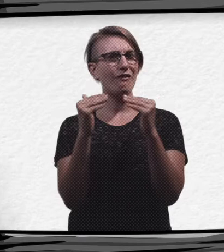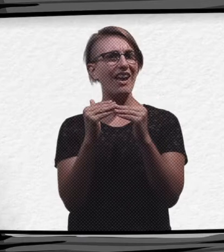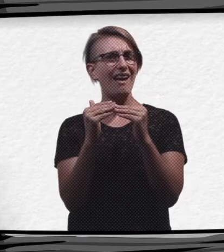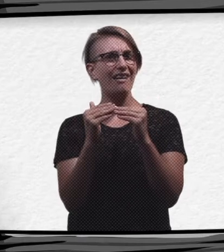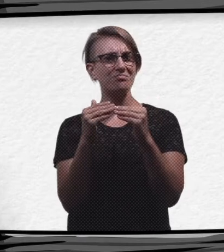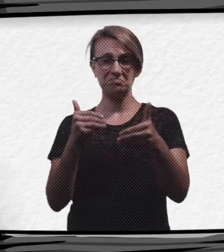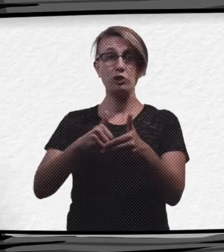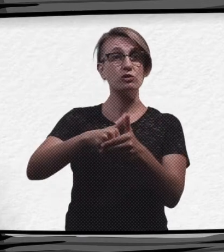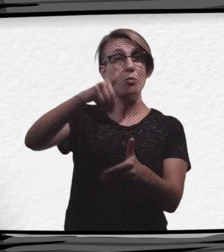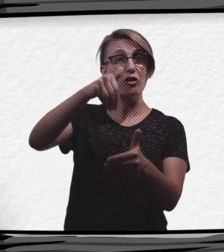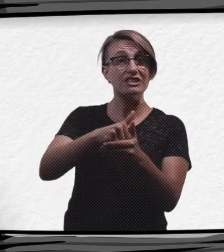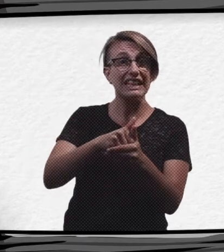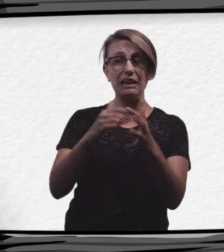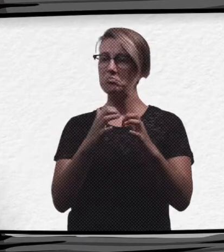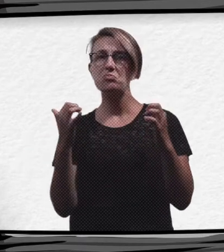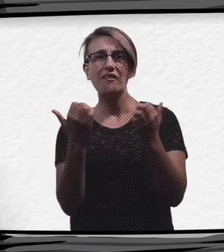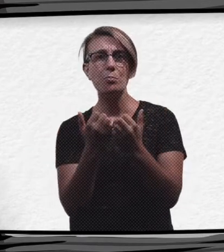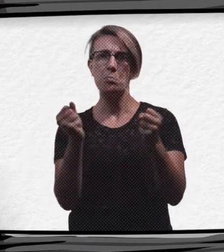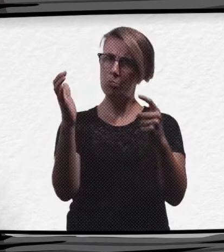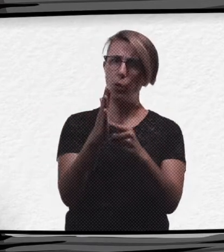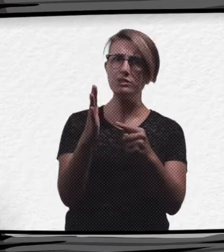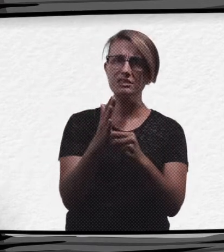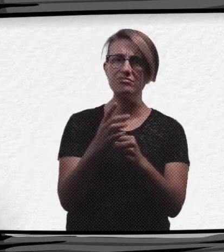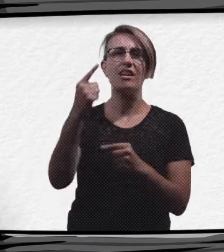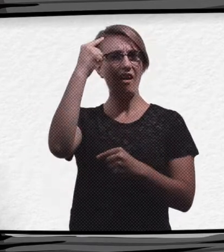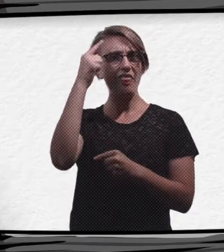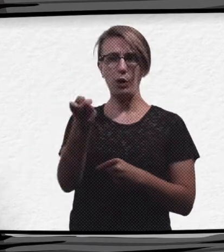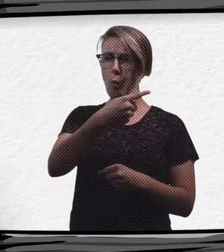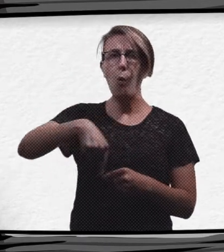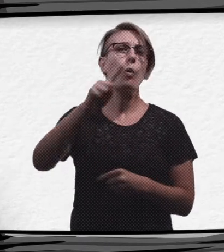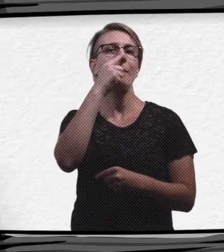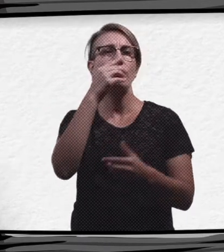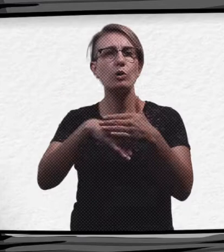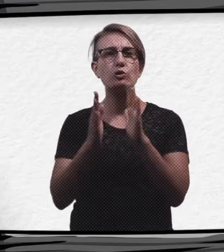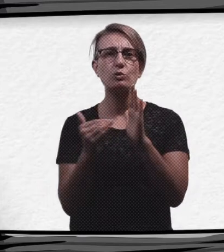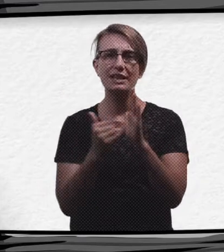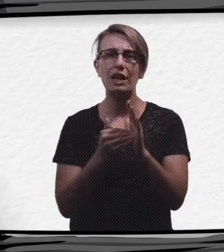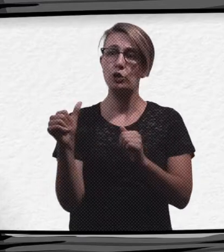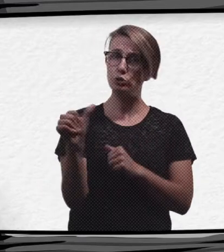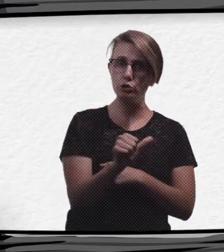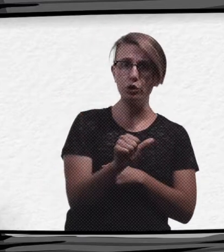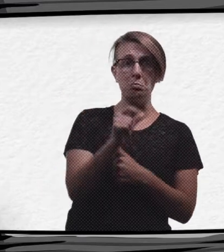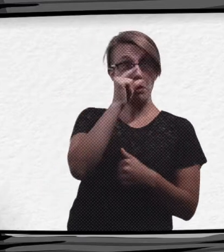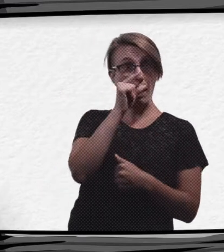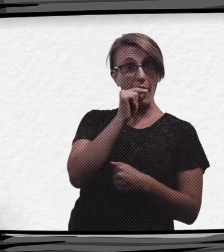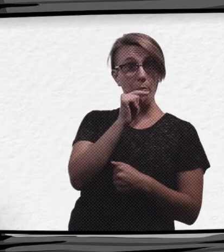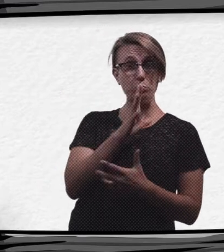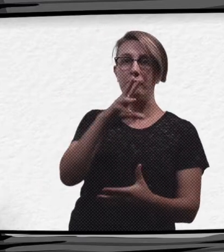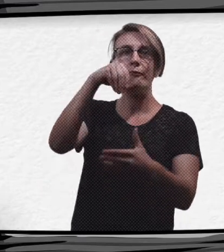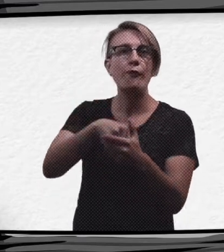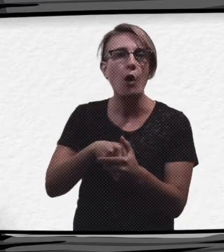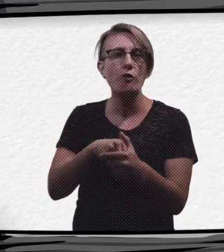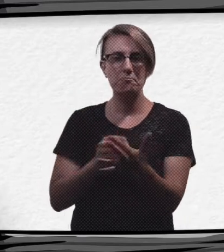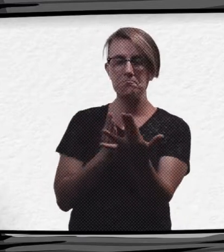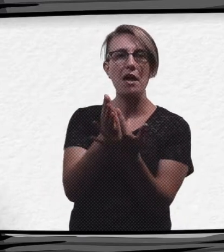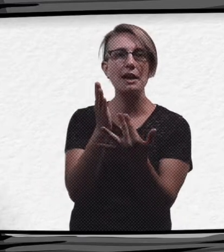Zealander should have equal access to democracy. And it seems like a no-brainer. I mean, that's what democracy stands for.